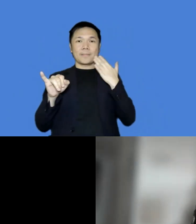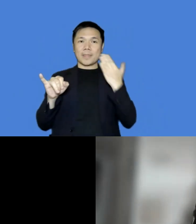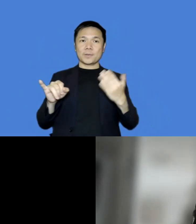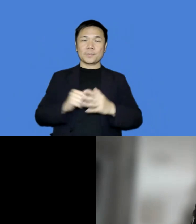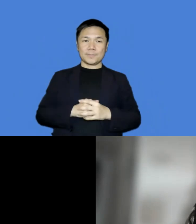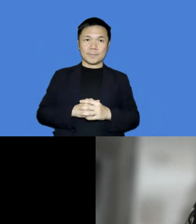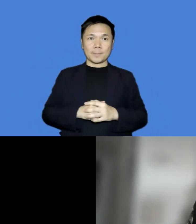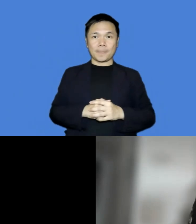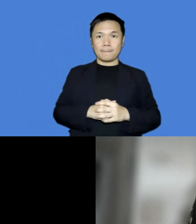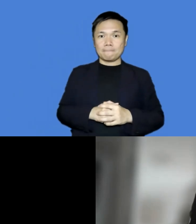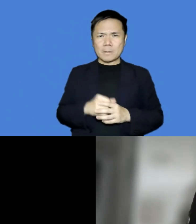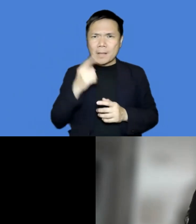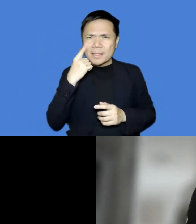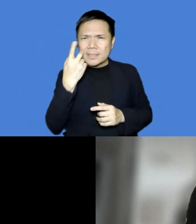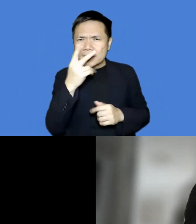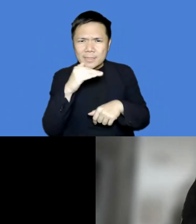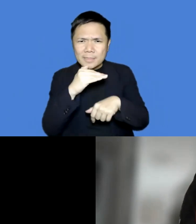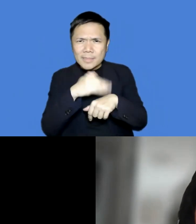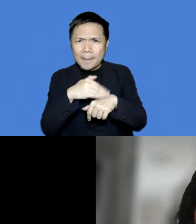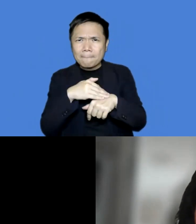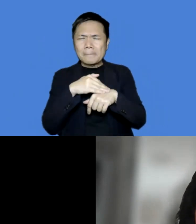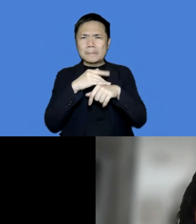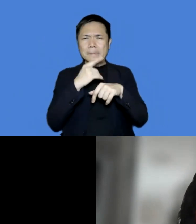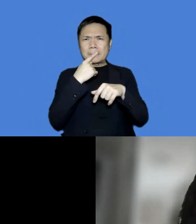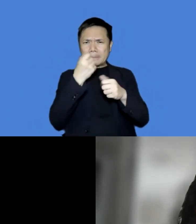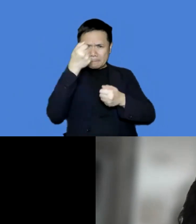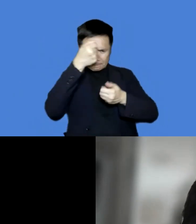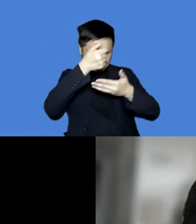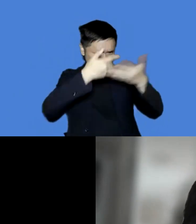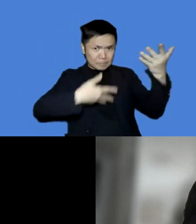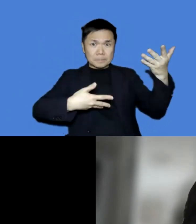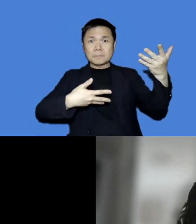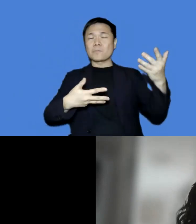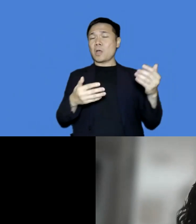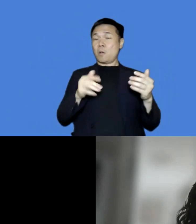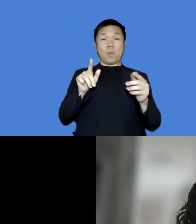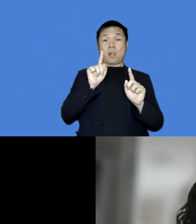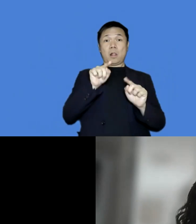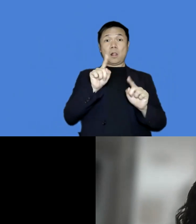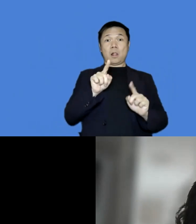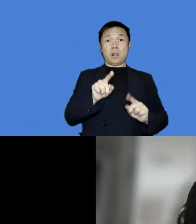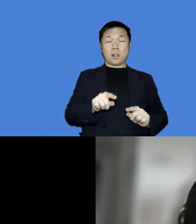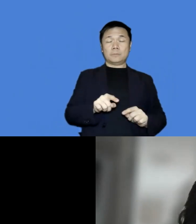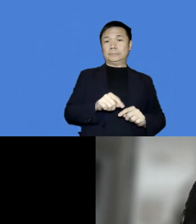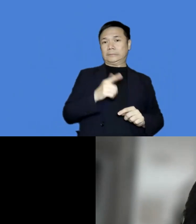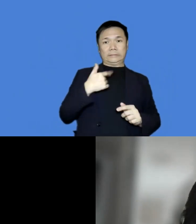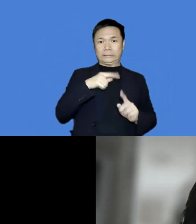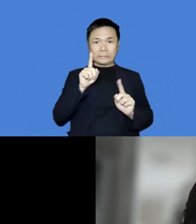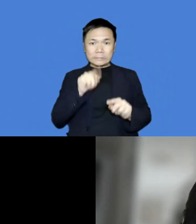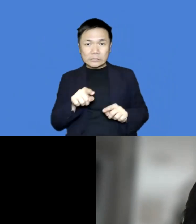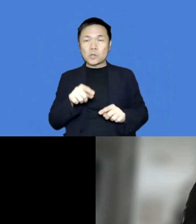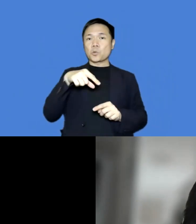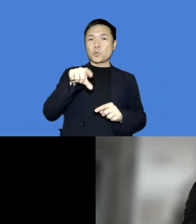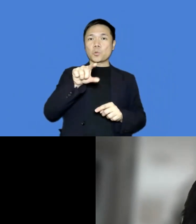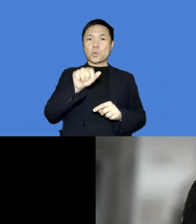due to time constraints, we have lots of questions and we will try to respond to them on the Q&A box as well